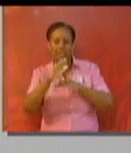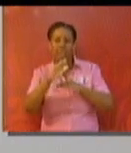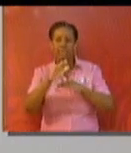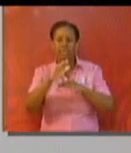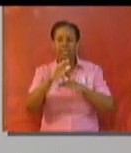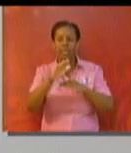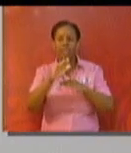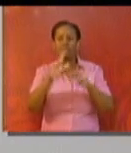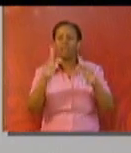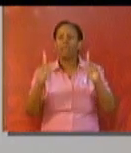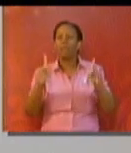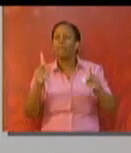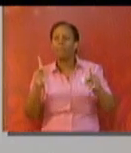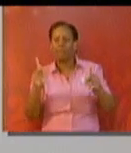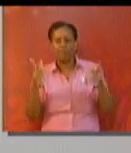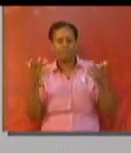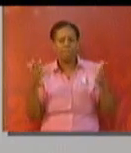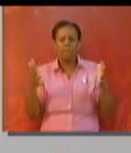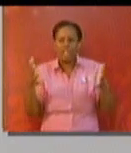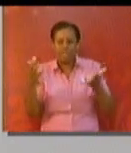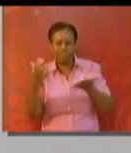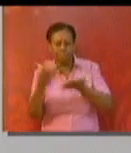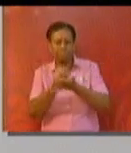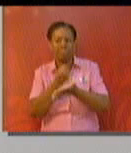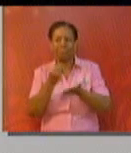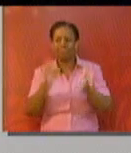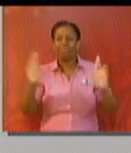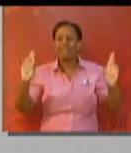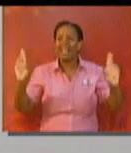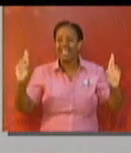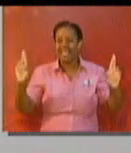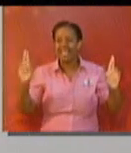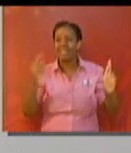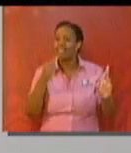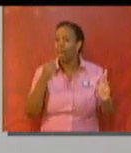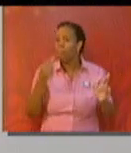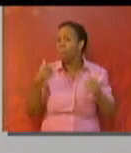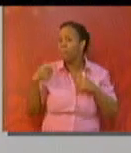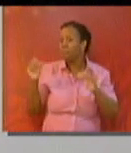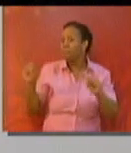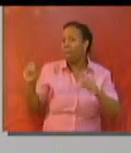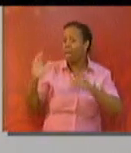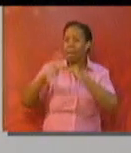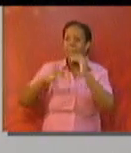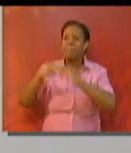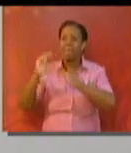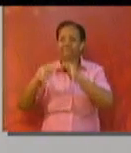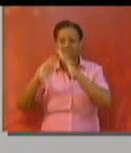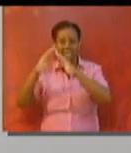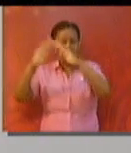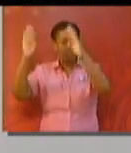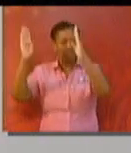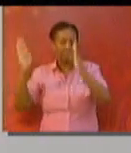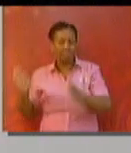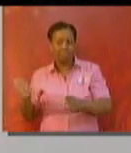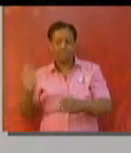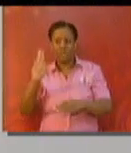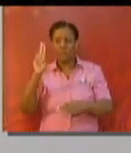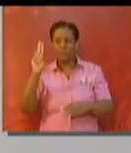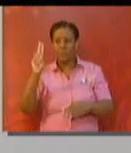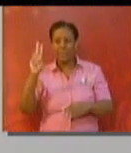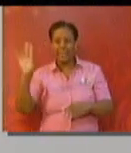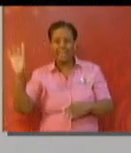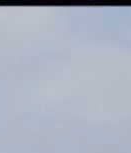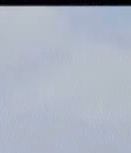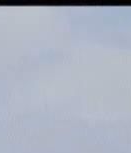persons have already received their packages to build out the 2 to 8 degree chiller at